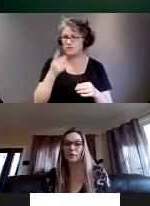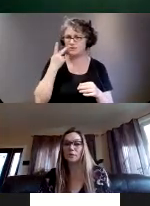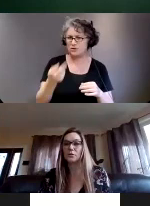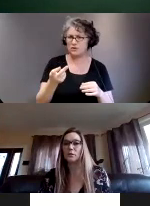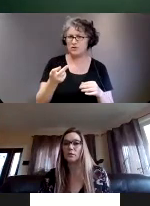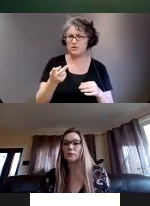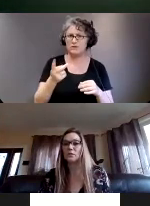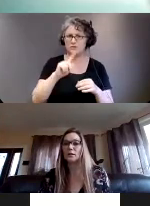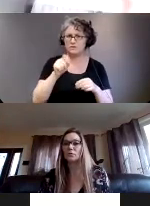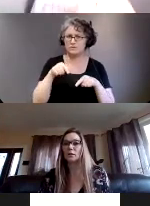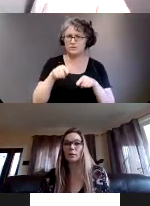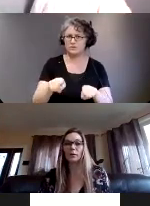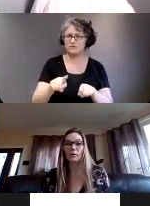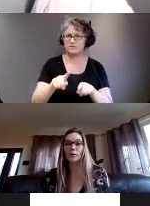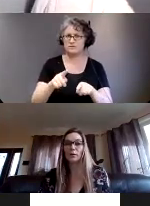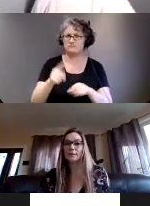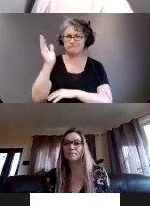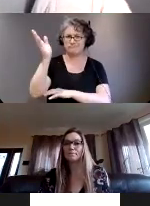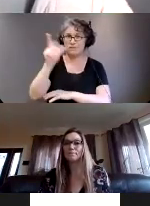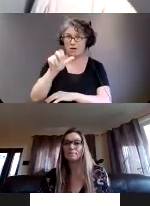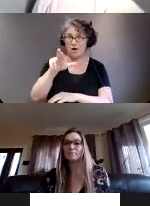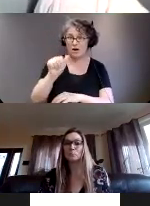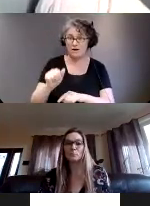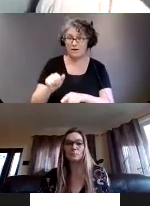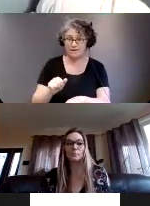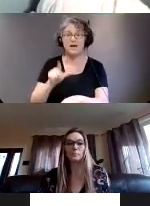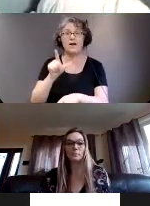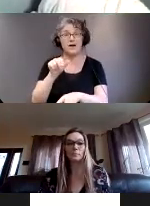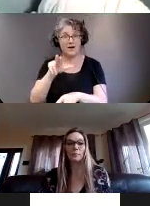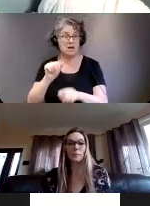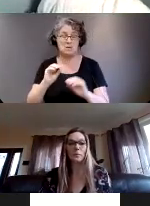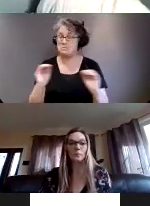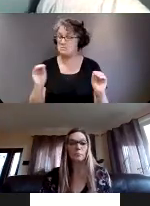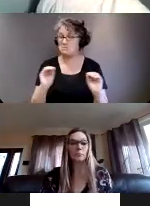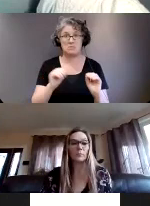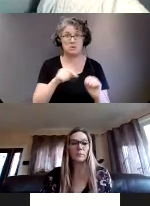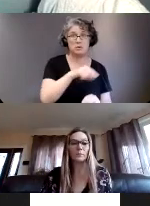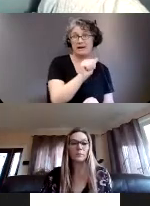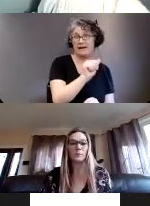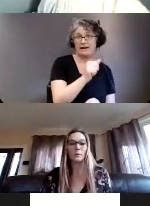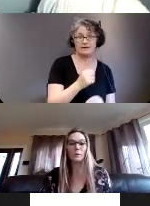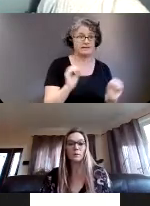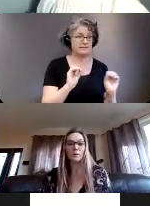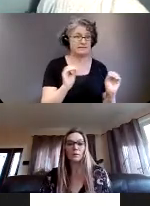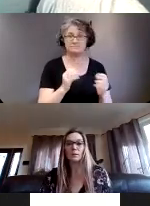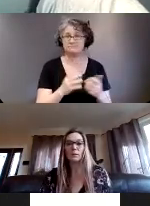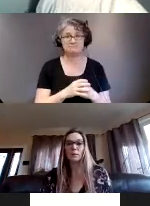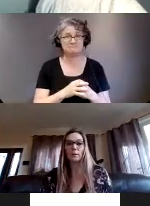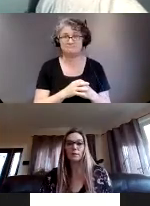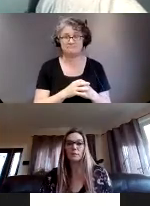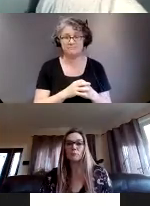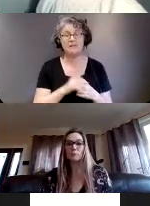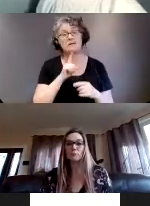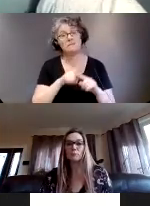during the session. I was going to ask Laura. No, there's no further questions in the Q&A box for now. But we do